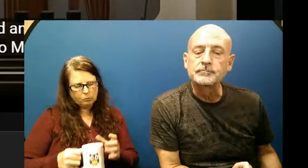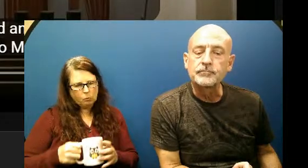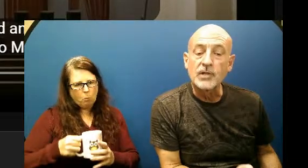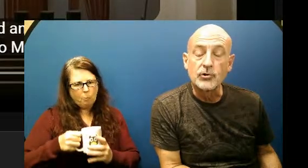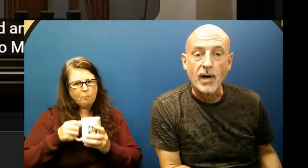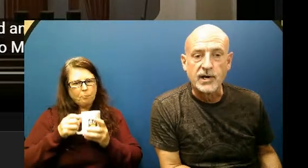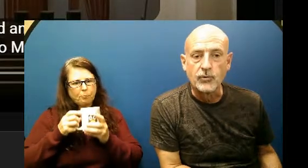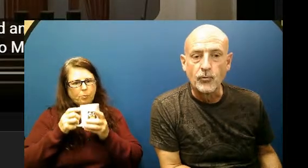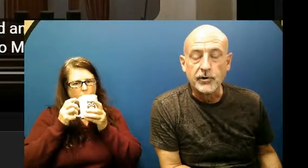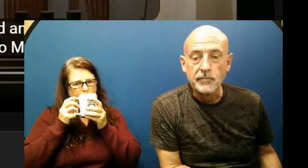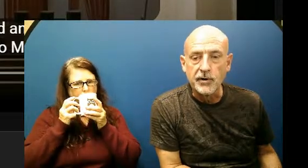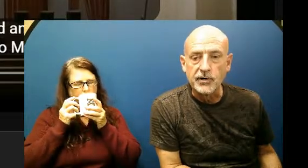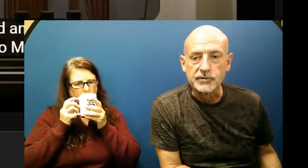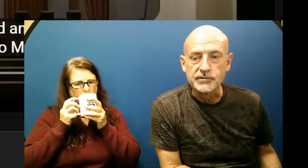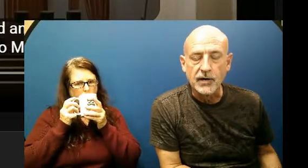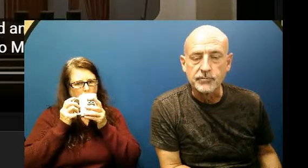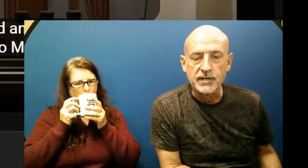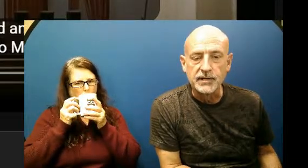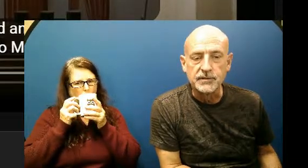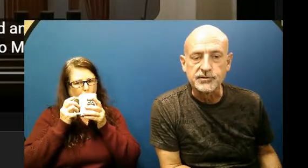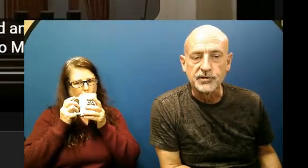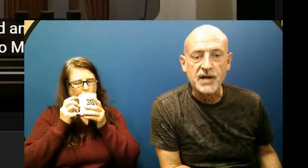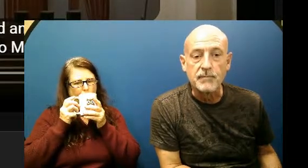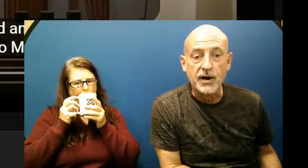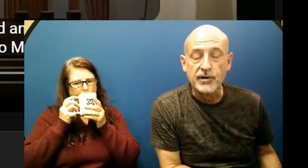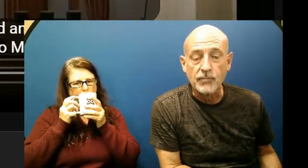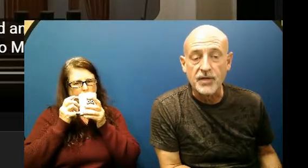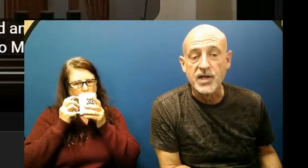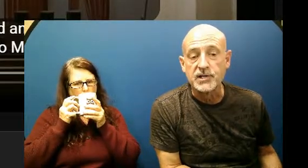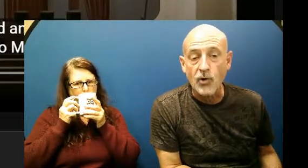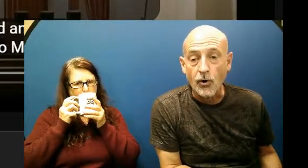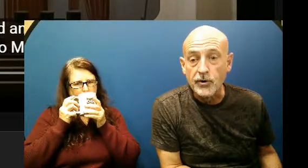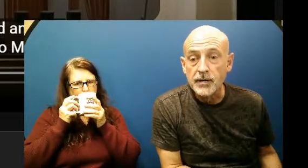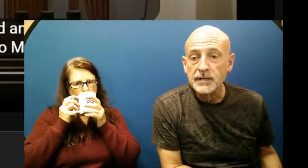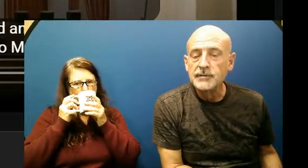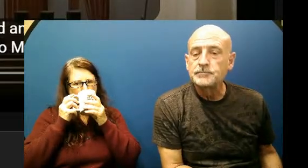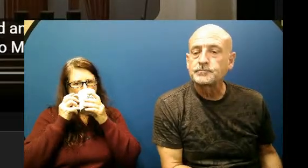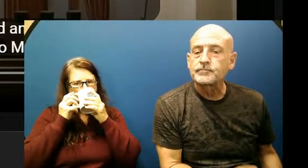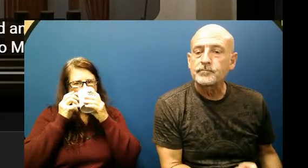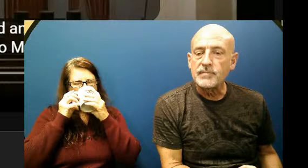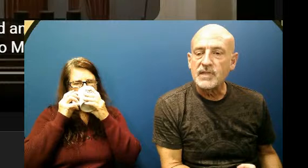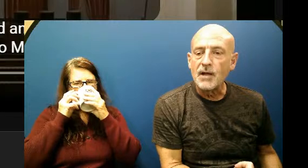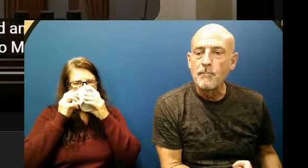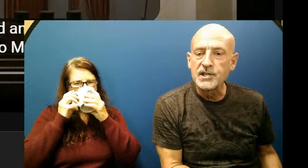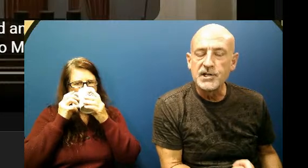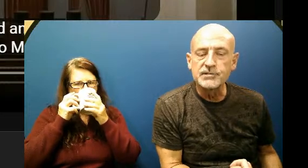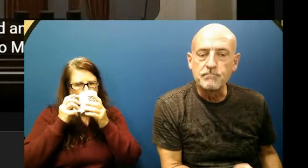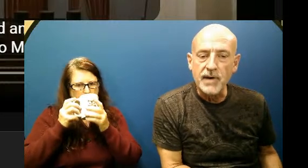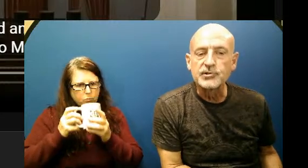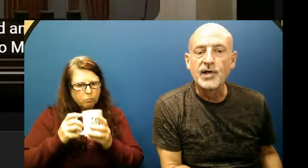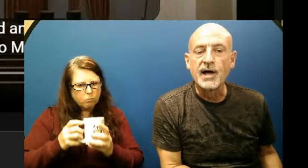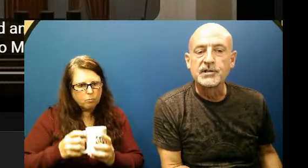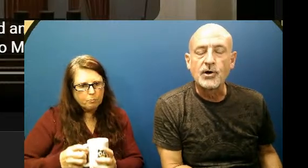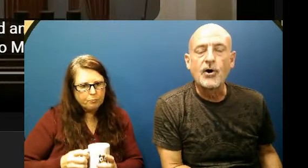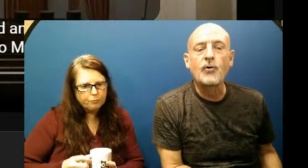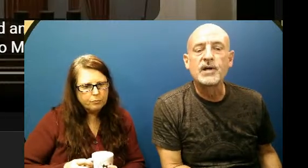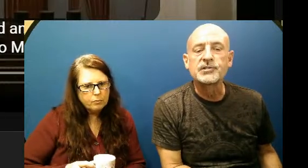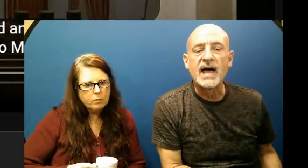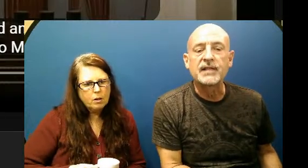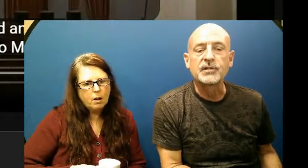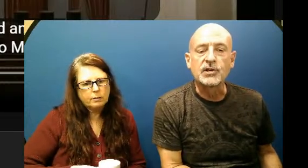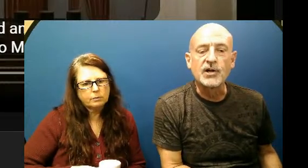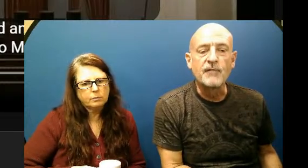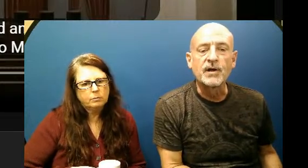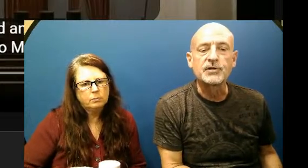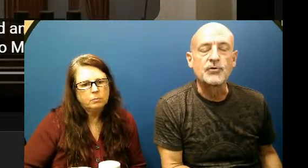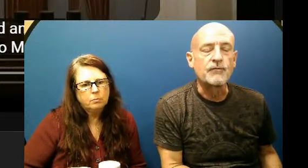And nobody will, because that would be just a nightmare. And I think he's wrong. But his baseline is always